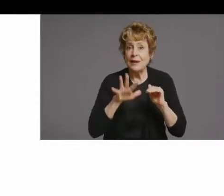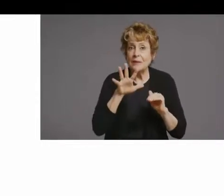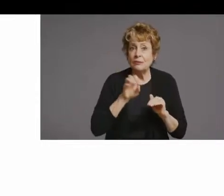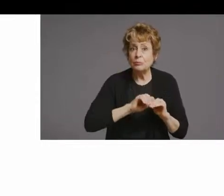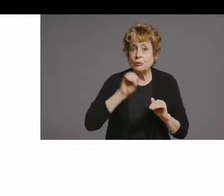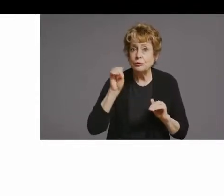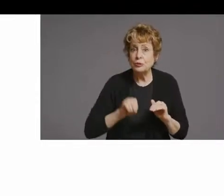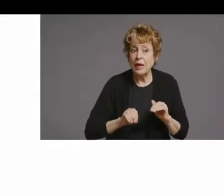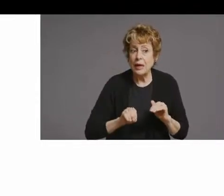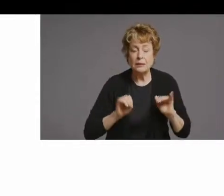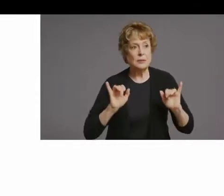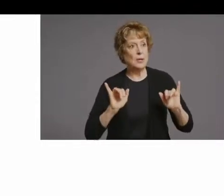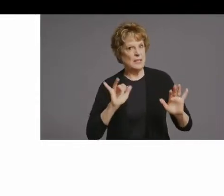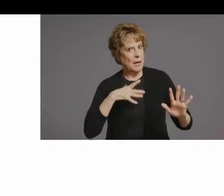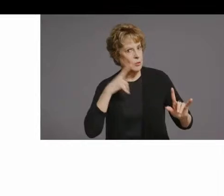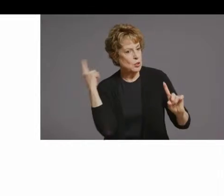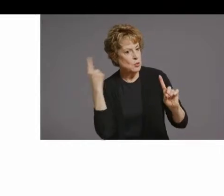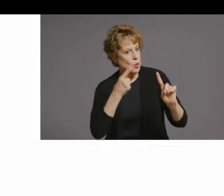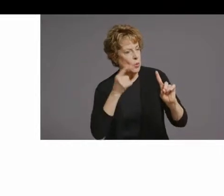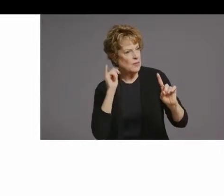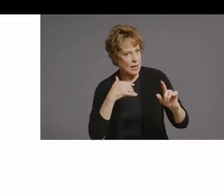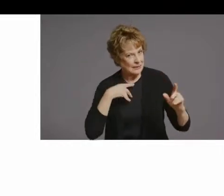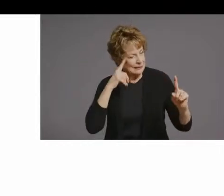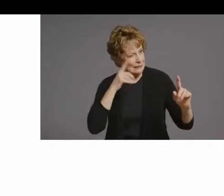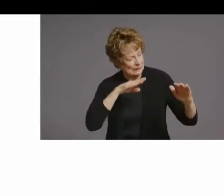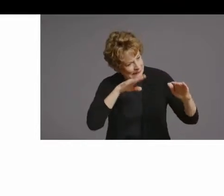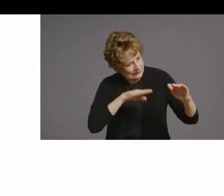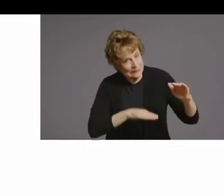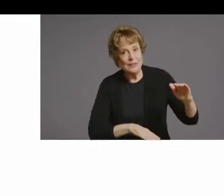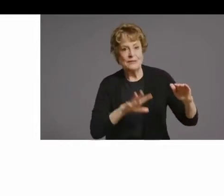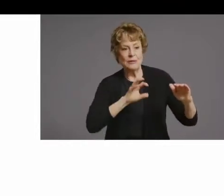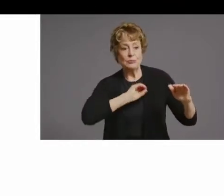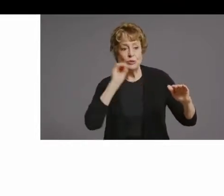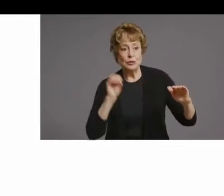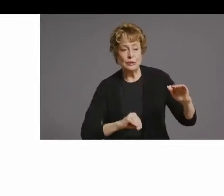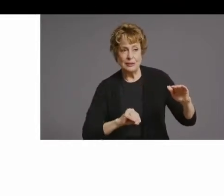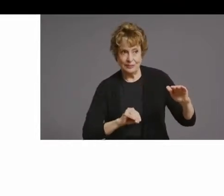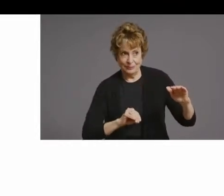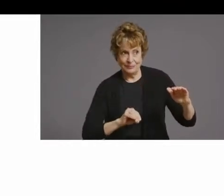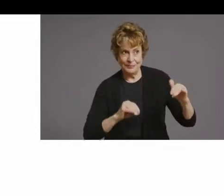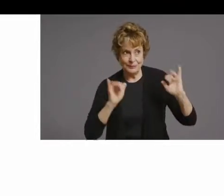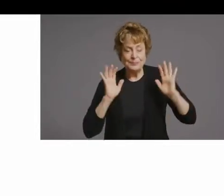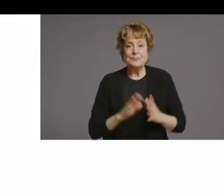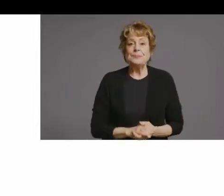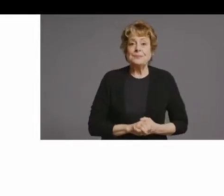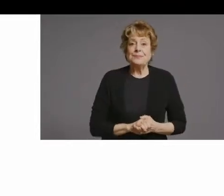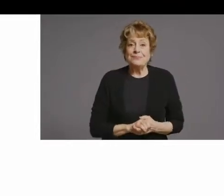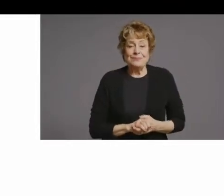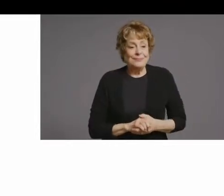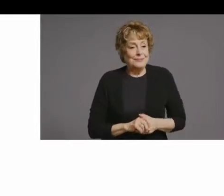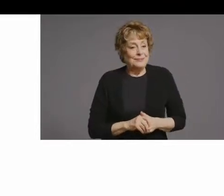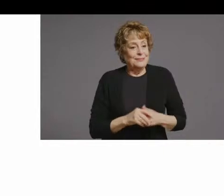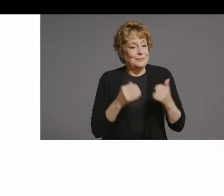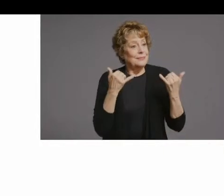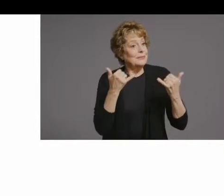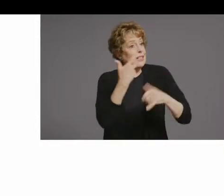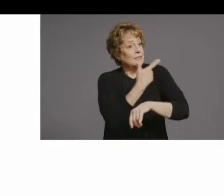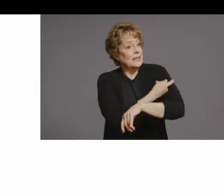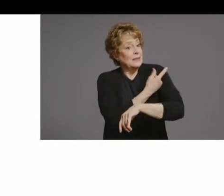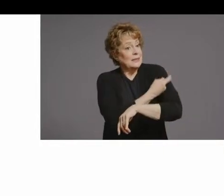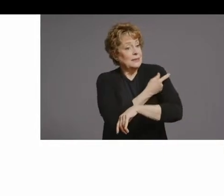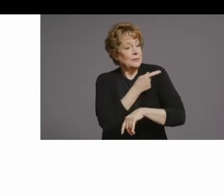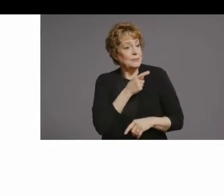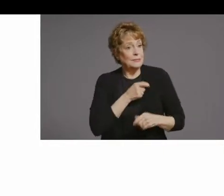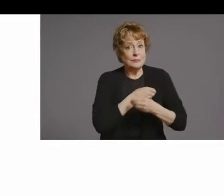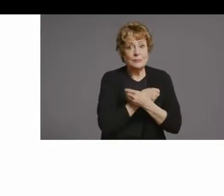be for our community transmission. Moving on to vaccine distribution, we've had